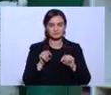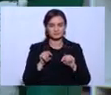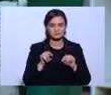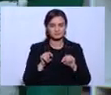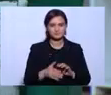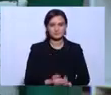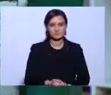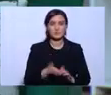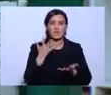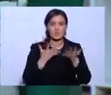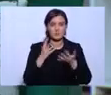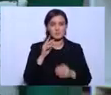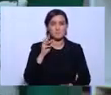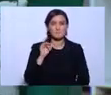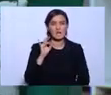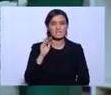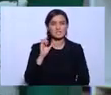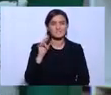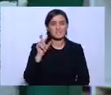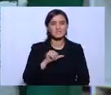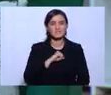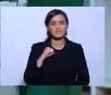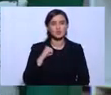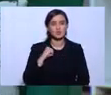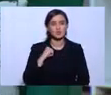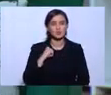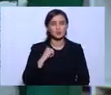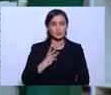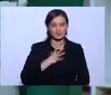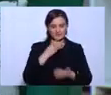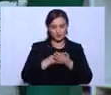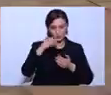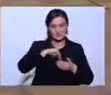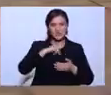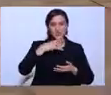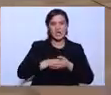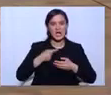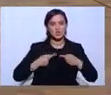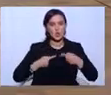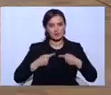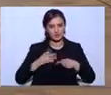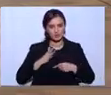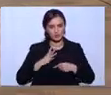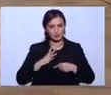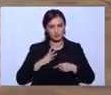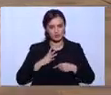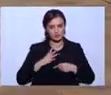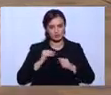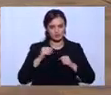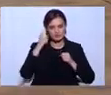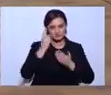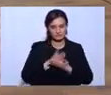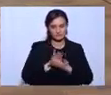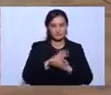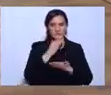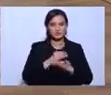thought about the story itself. Perhaps Mark Twain himself had this inner conflict. The same